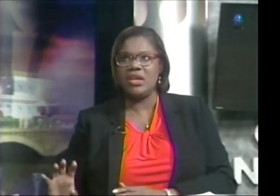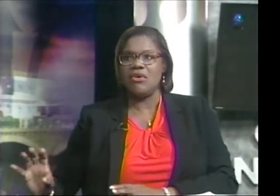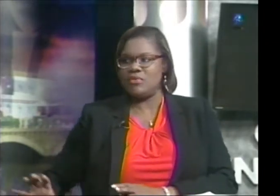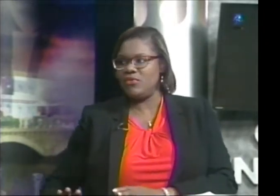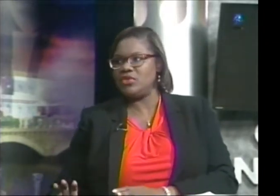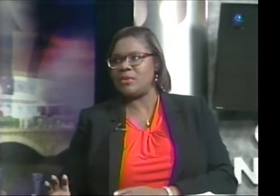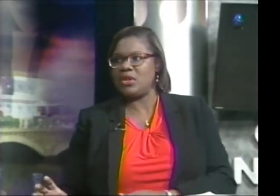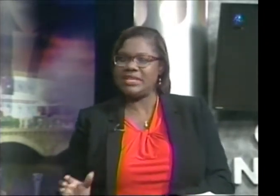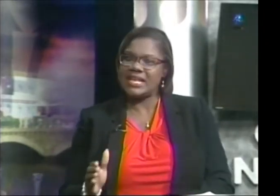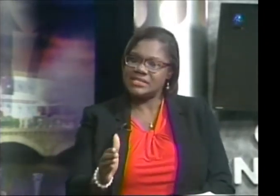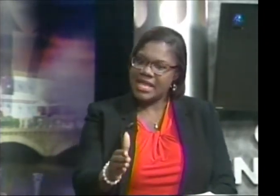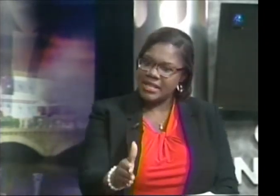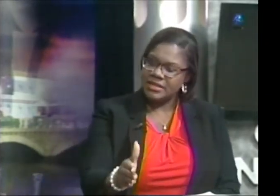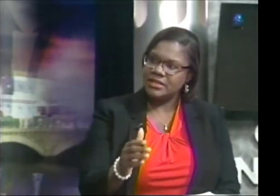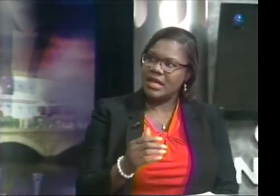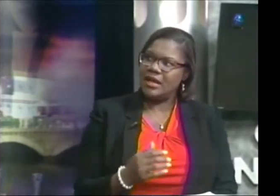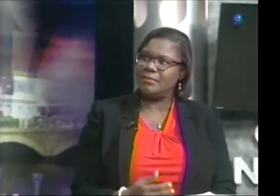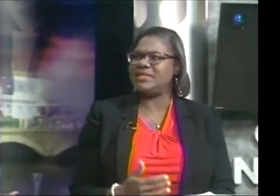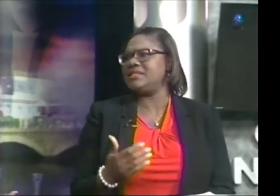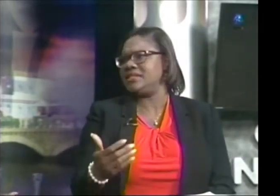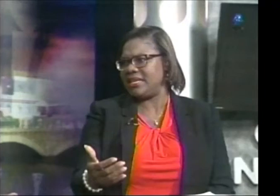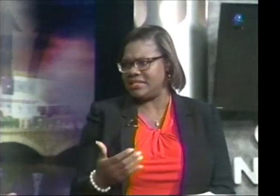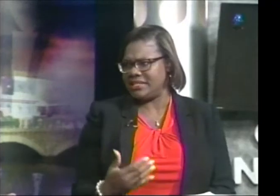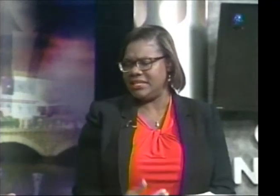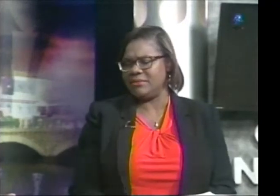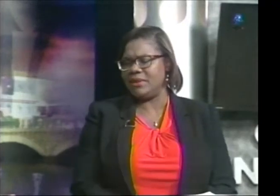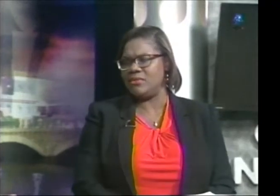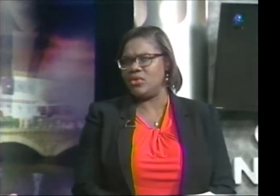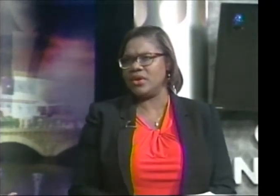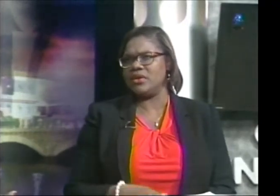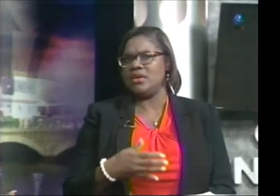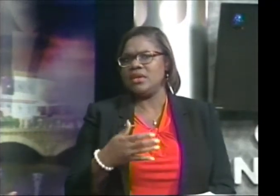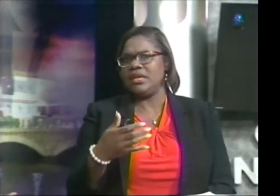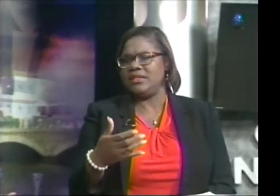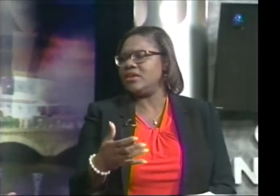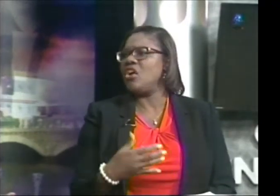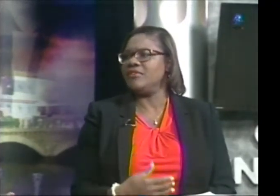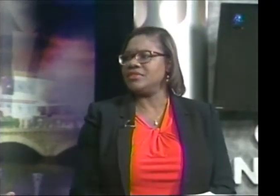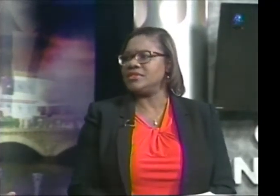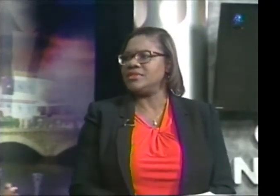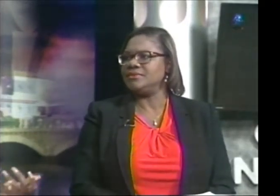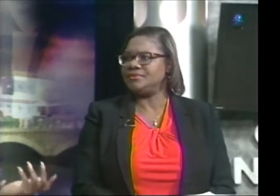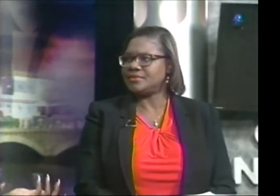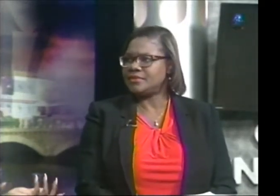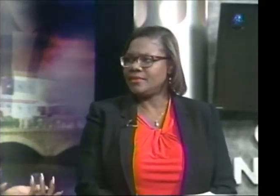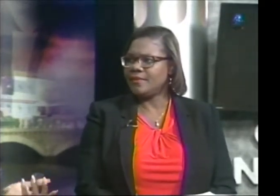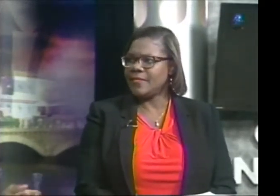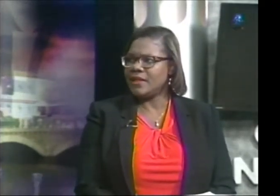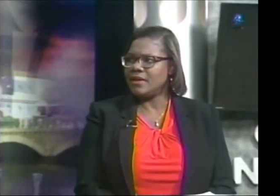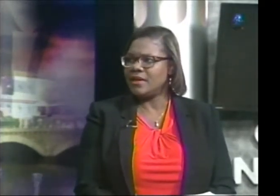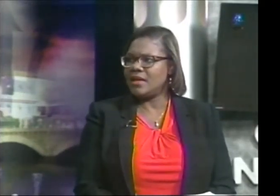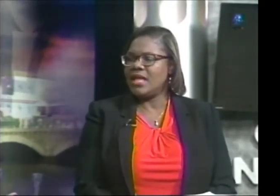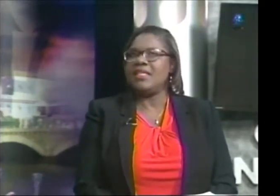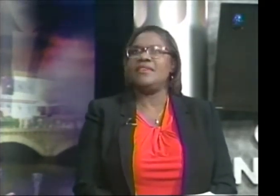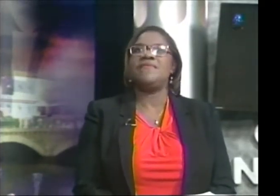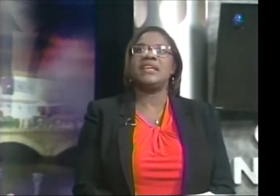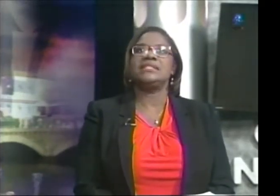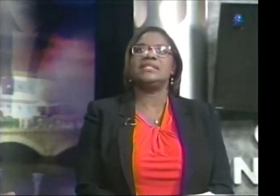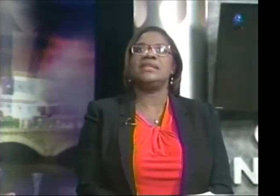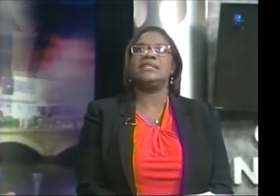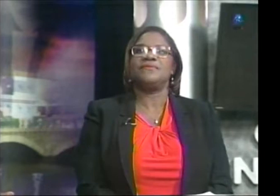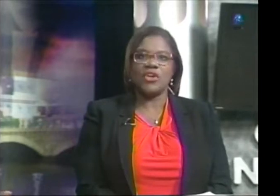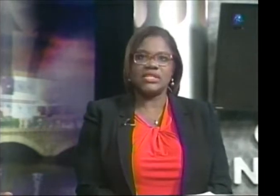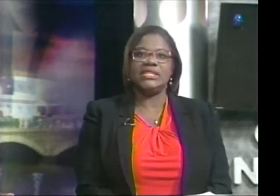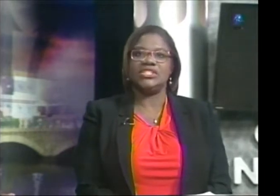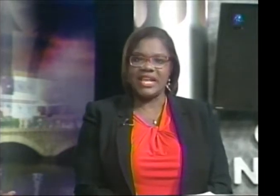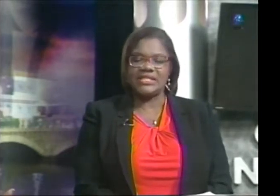on, remove those bottlenecks, then businesses can see a little bit more in their coffers. What is the fix? The fix